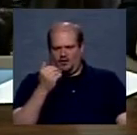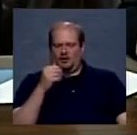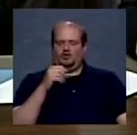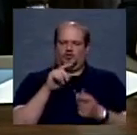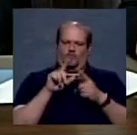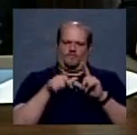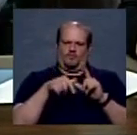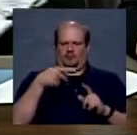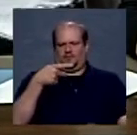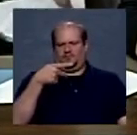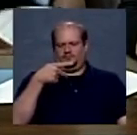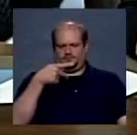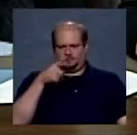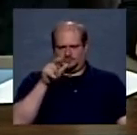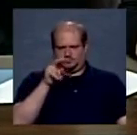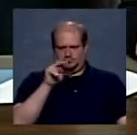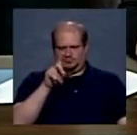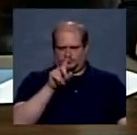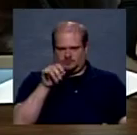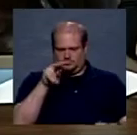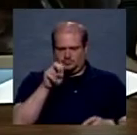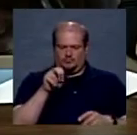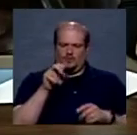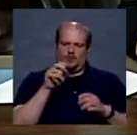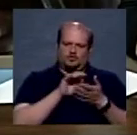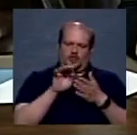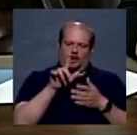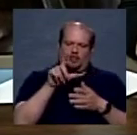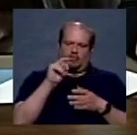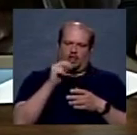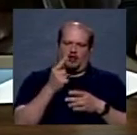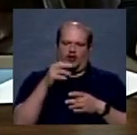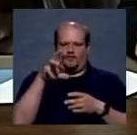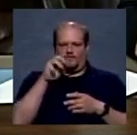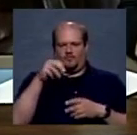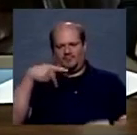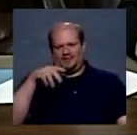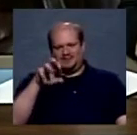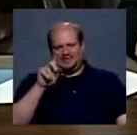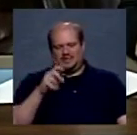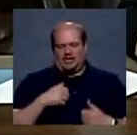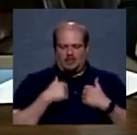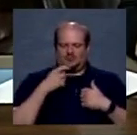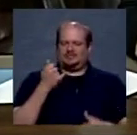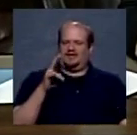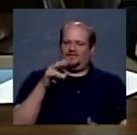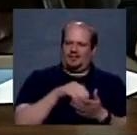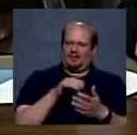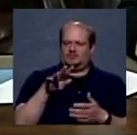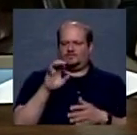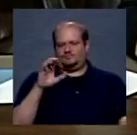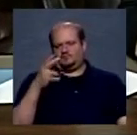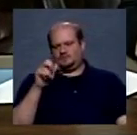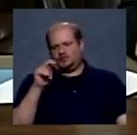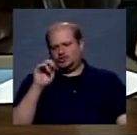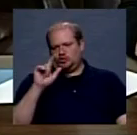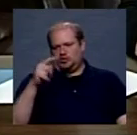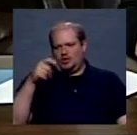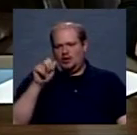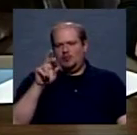revoke a plan zoning district titled Arkansas Systems Track 4 Long Form PCD, located at 17,400 Chenal Parkway, Little